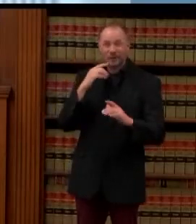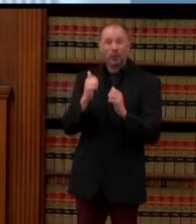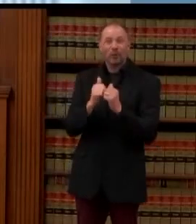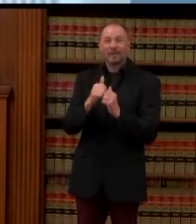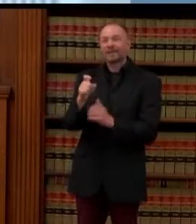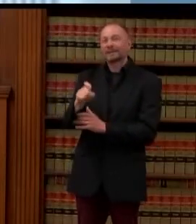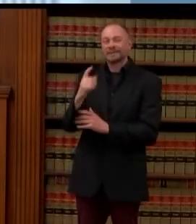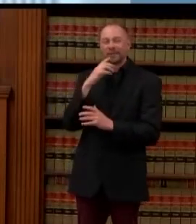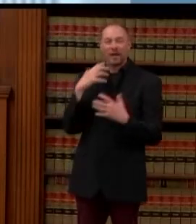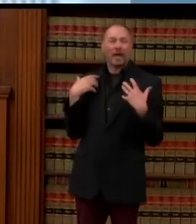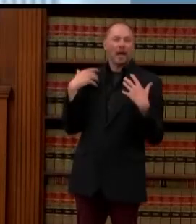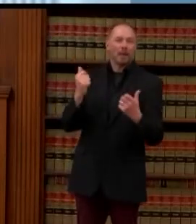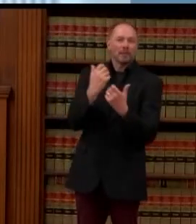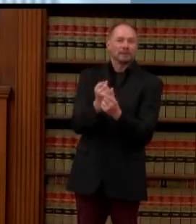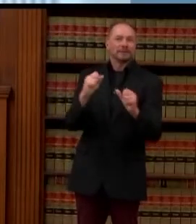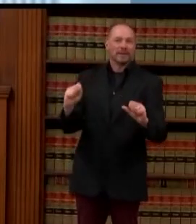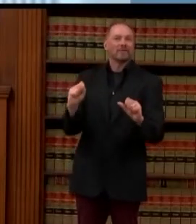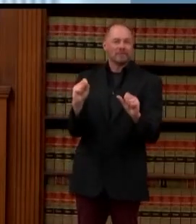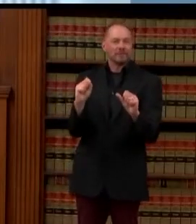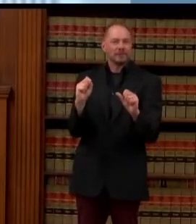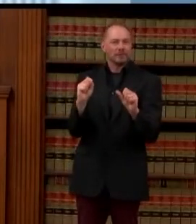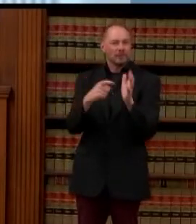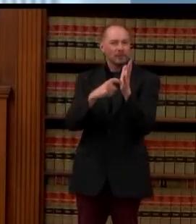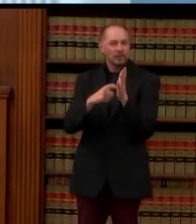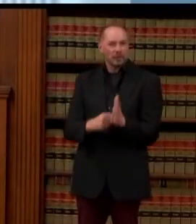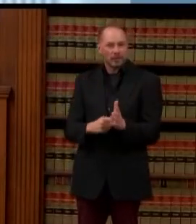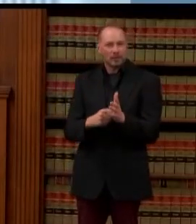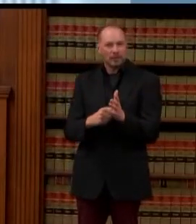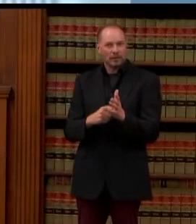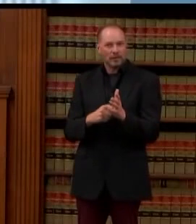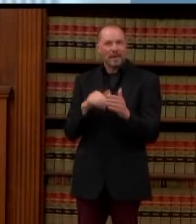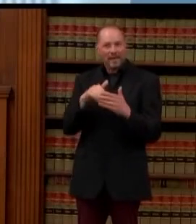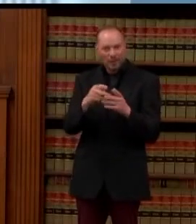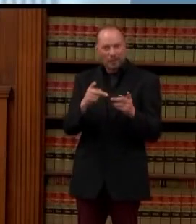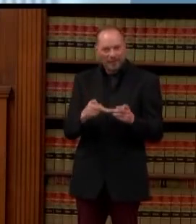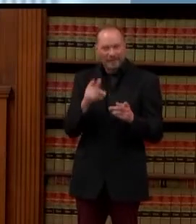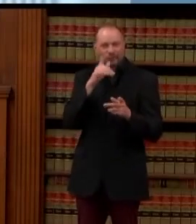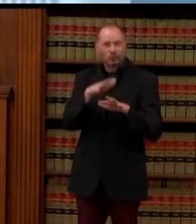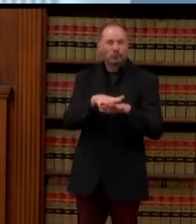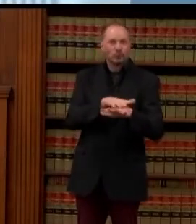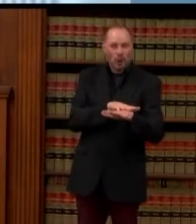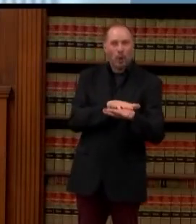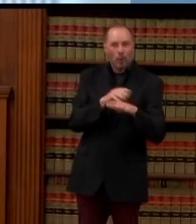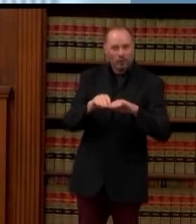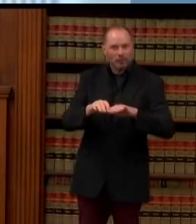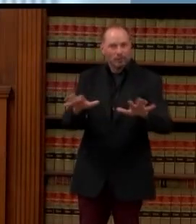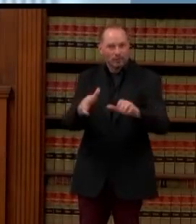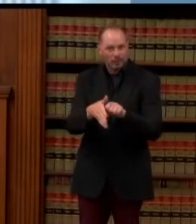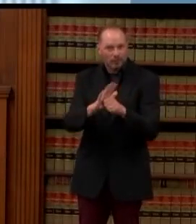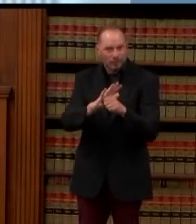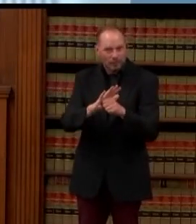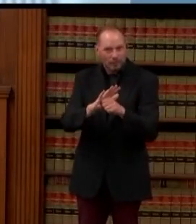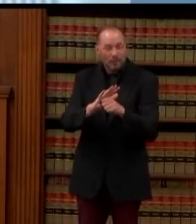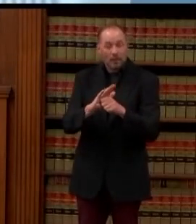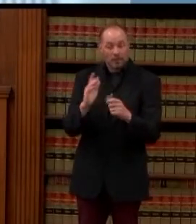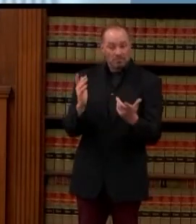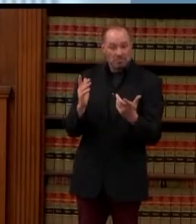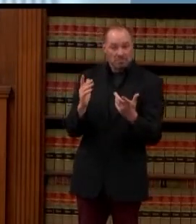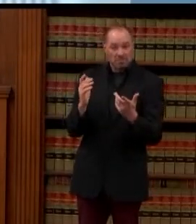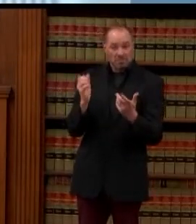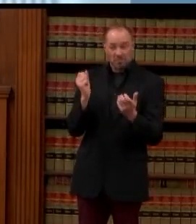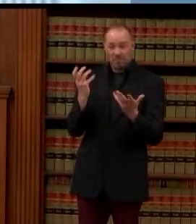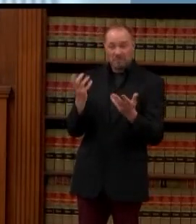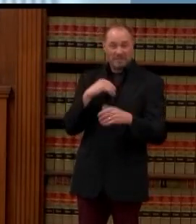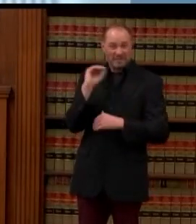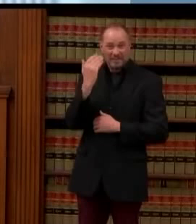health and safety measures in place to slow the spread of the virus. For the most part, regulated spaces are not the